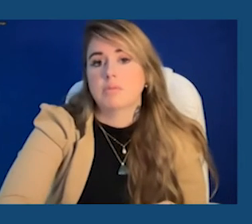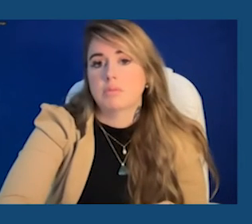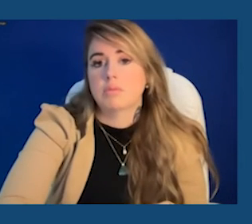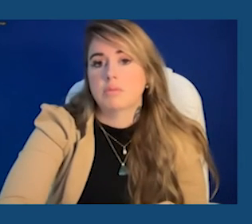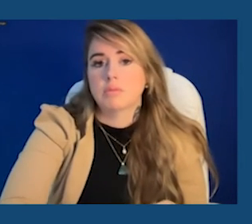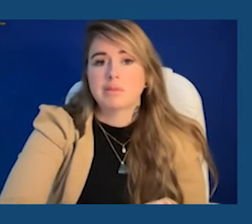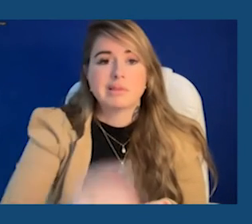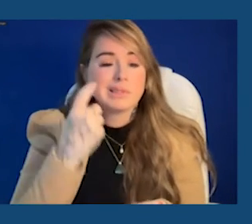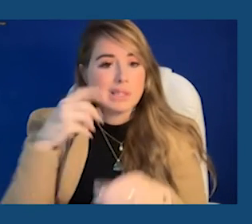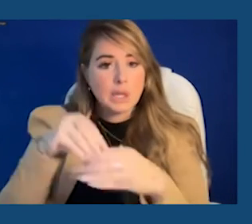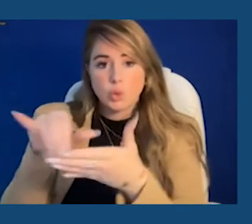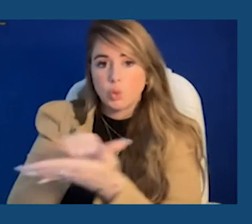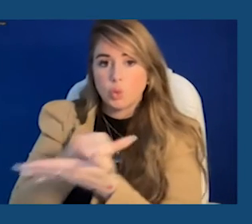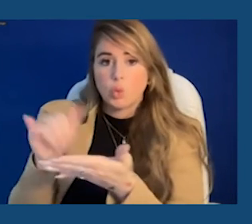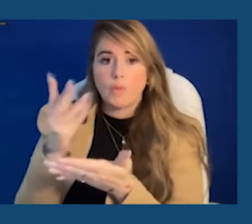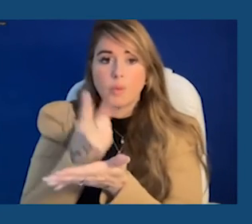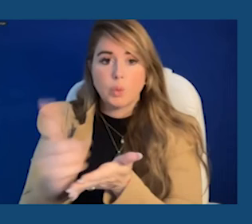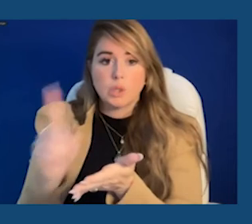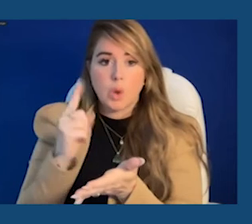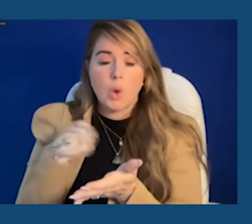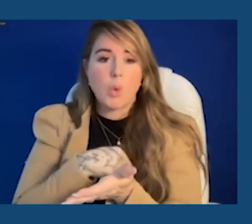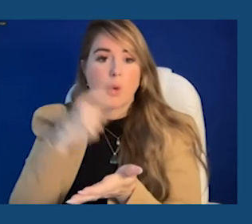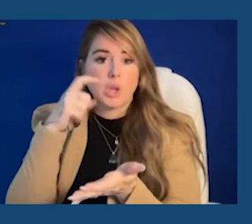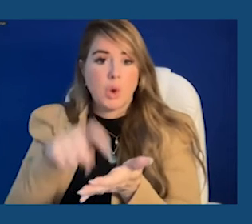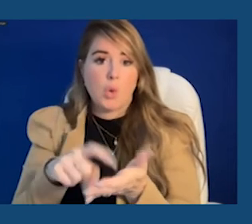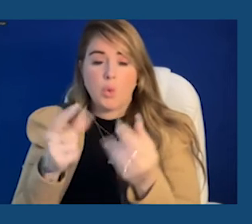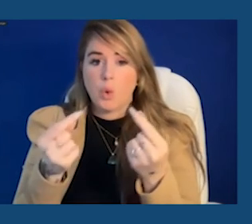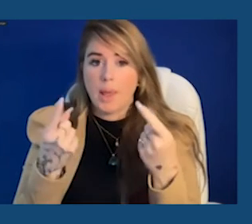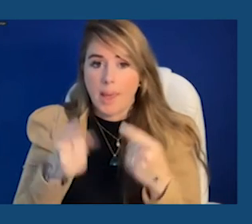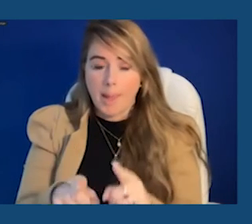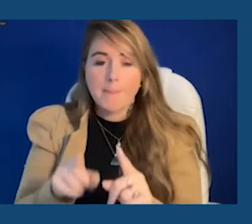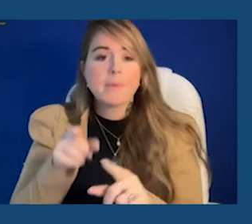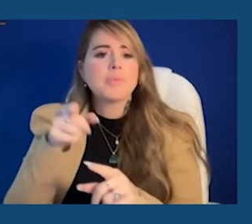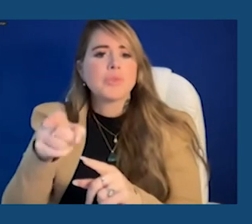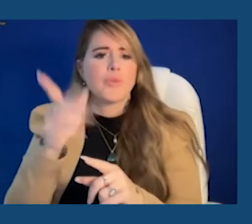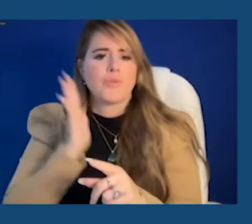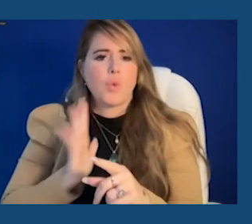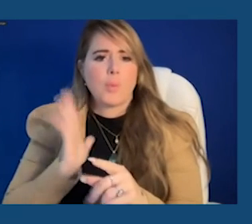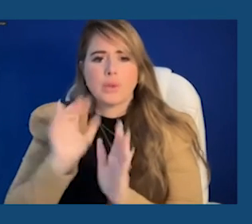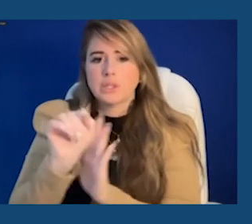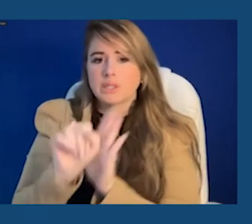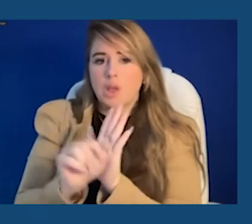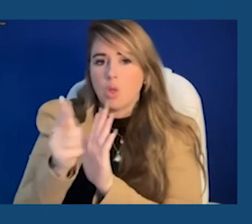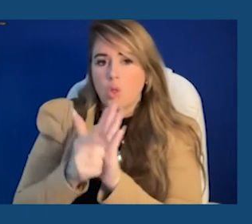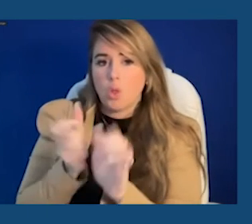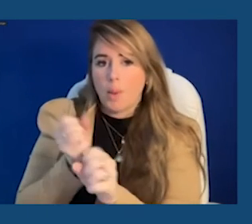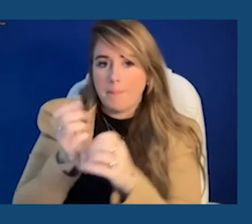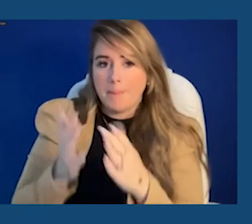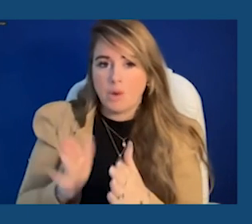New York a couple of weeks ago, an incident in which a former state lawmaker had his voice